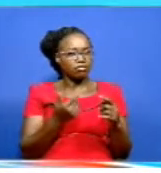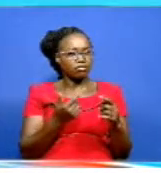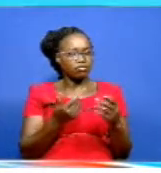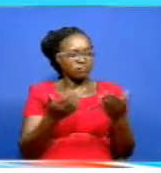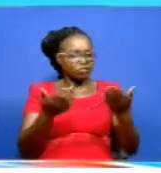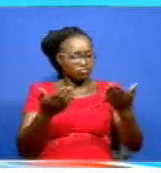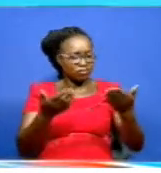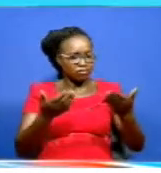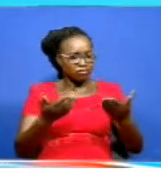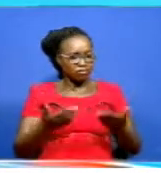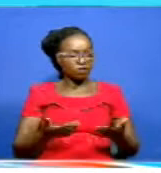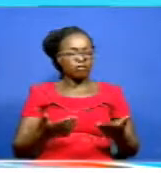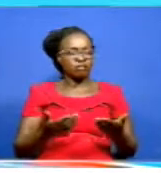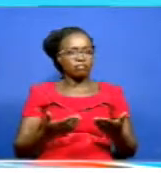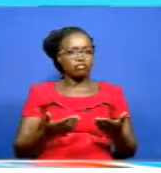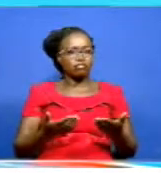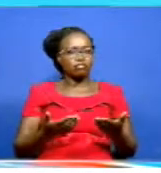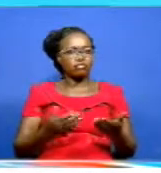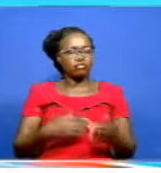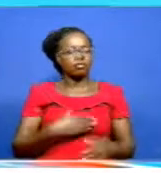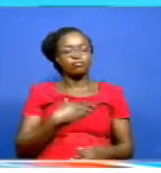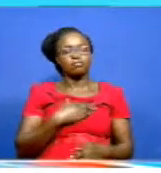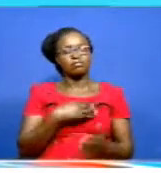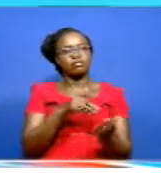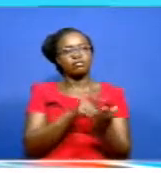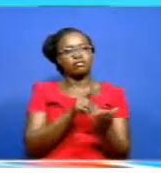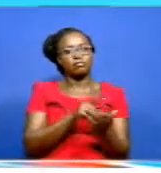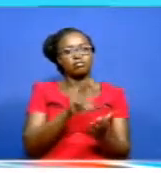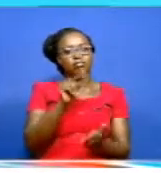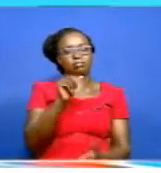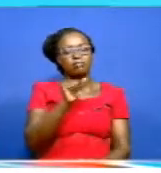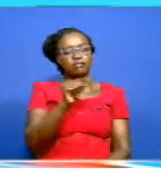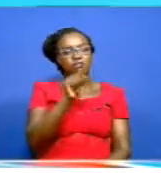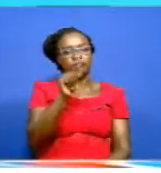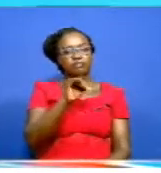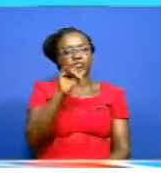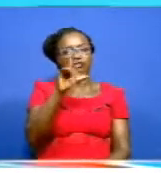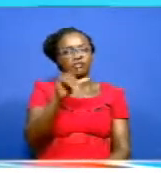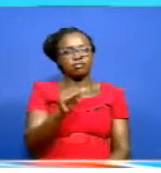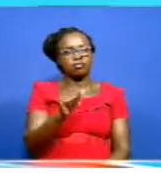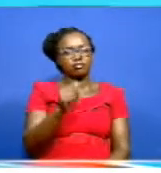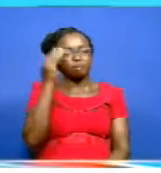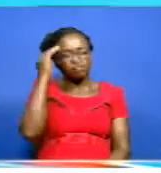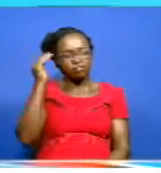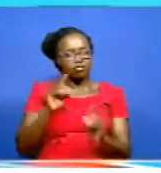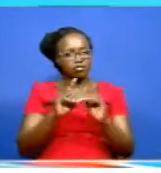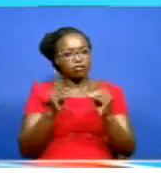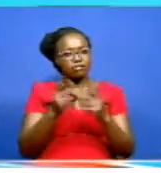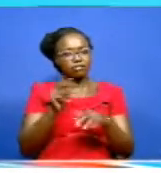highly welcome. We are hosting Dr. Nazila Ganatra, who is the head of Department